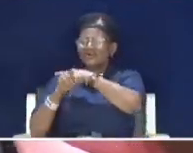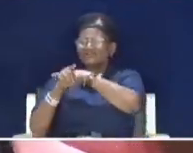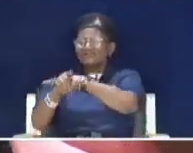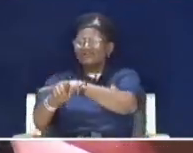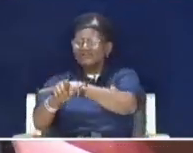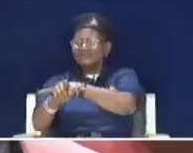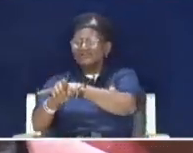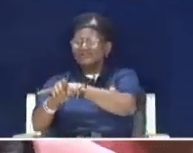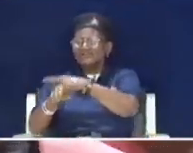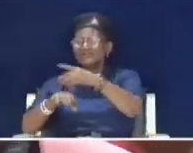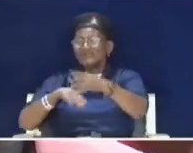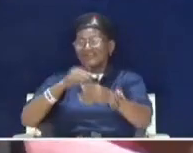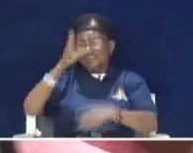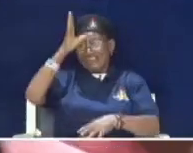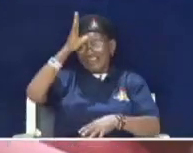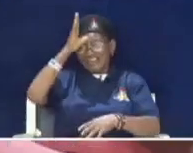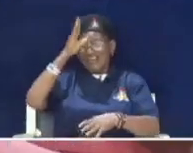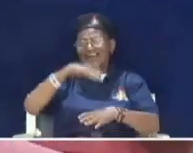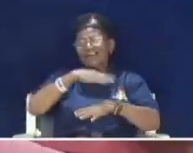follow you, Daddy,